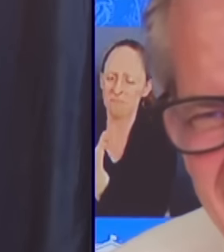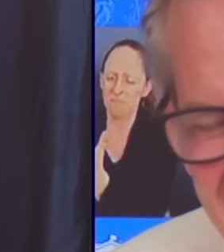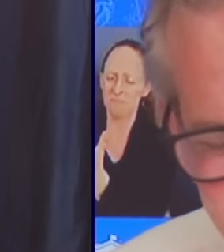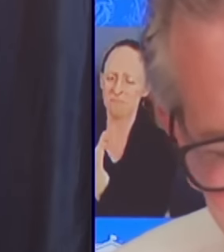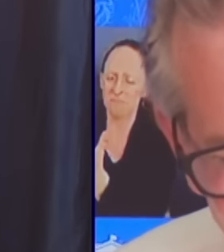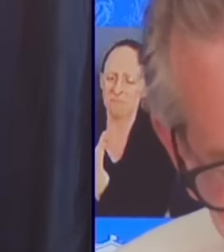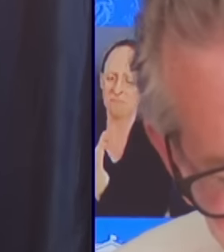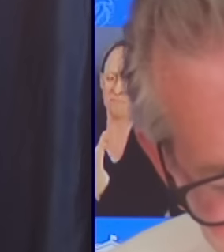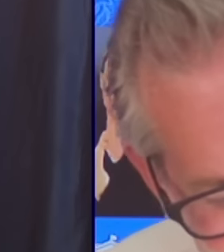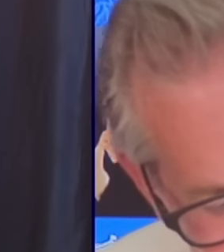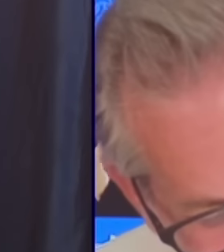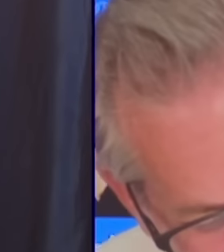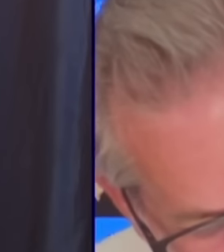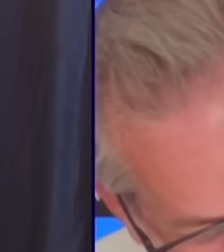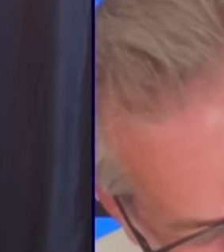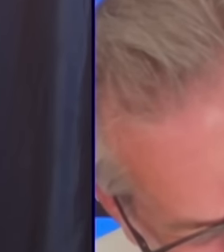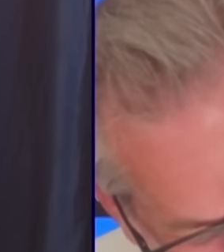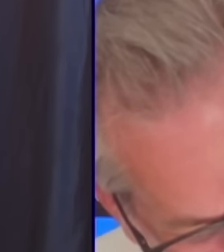his wife.